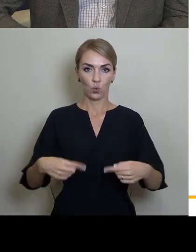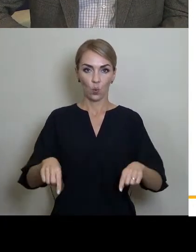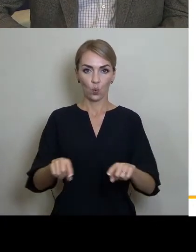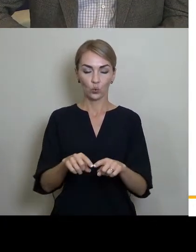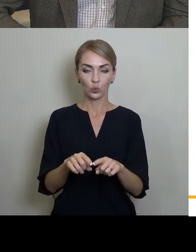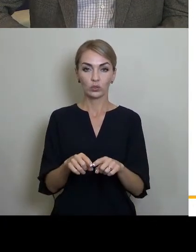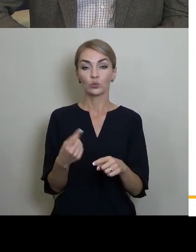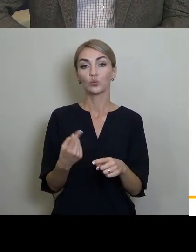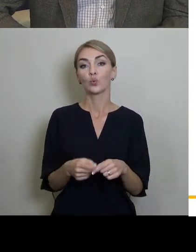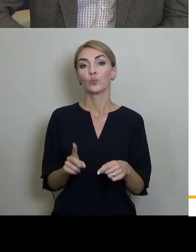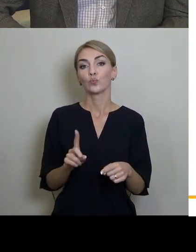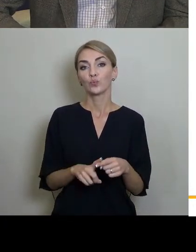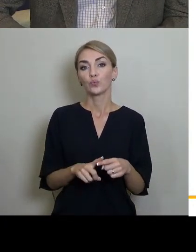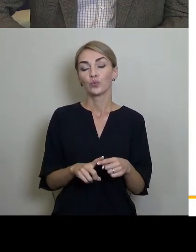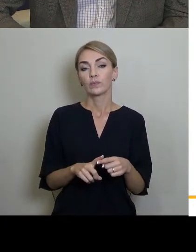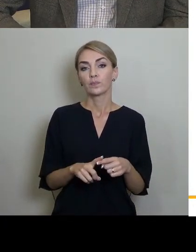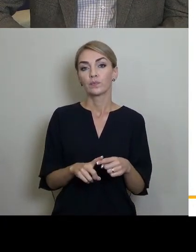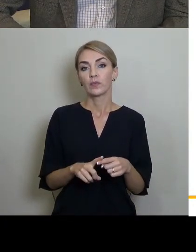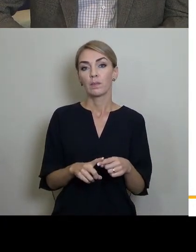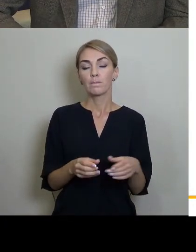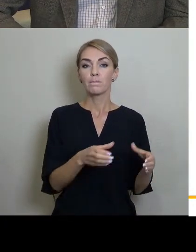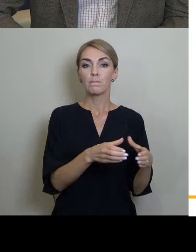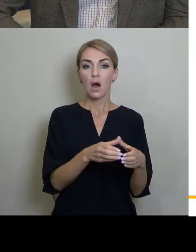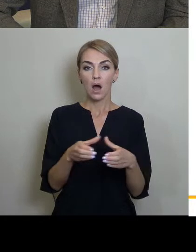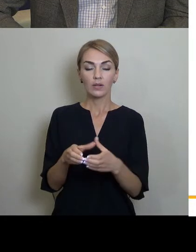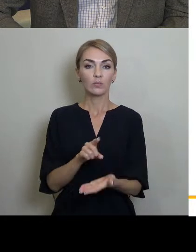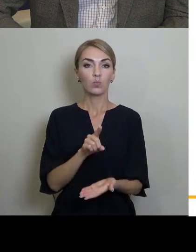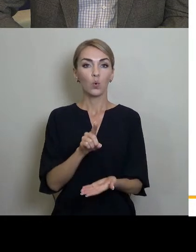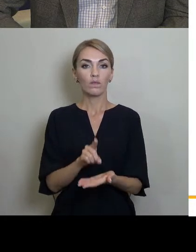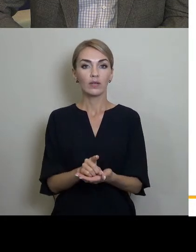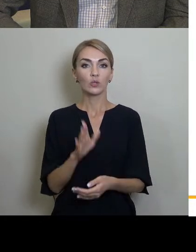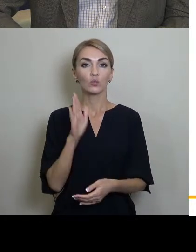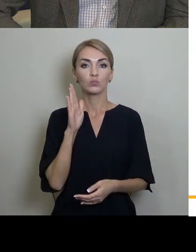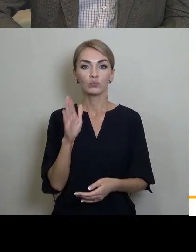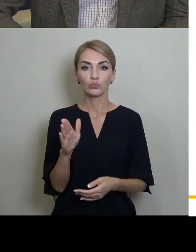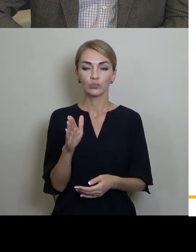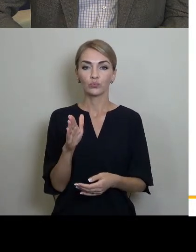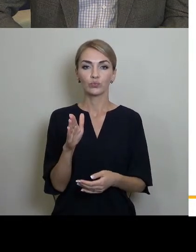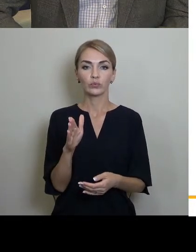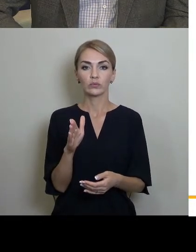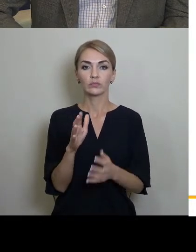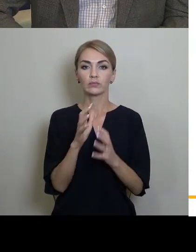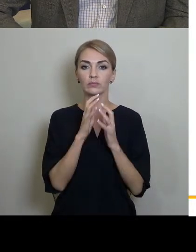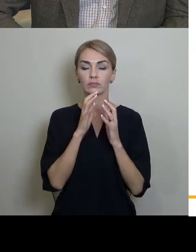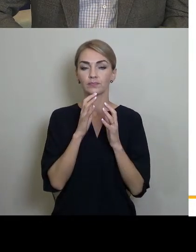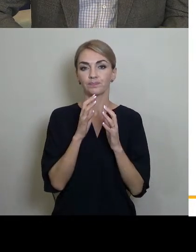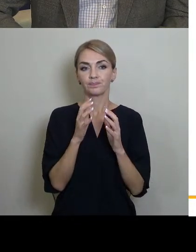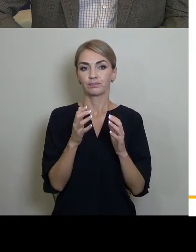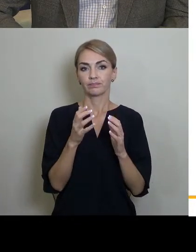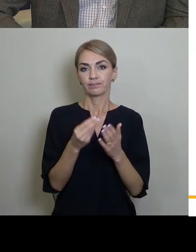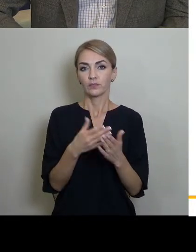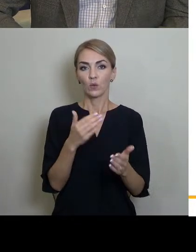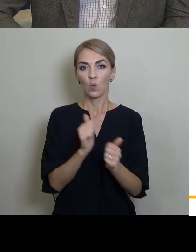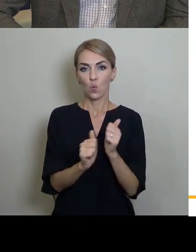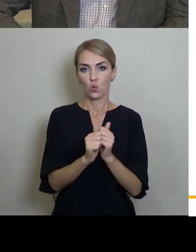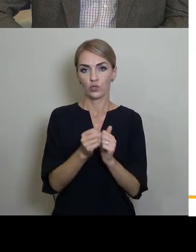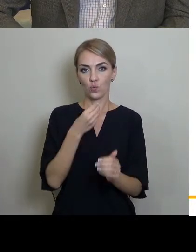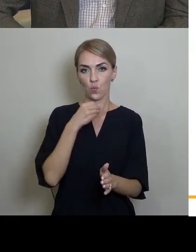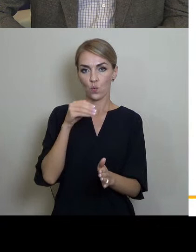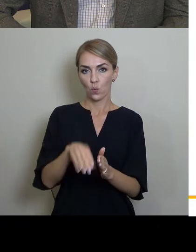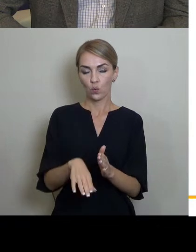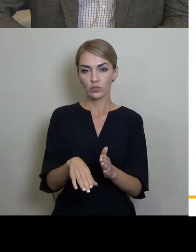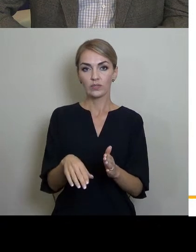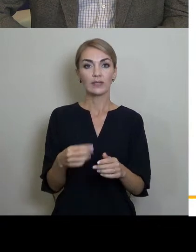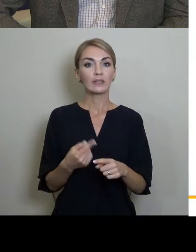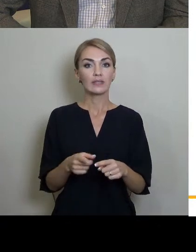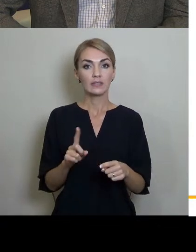would be divided at the one multi-mandate constituency. So the parties should value each and every vote